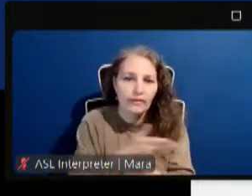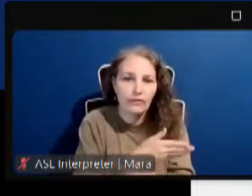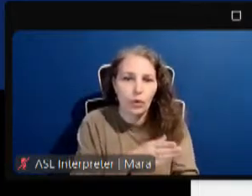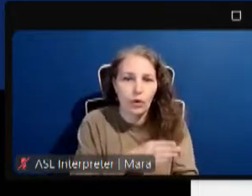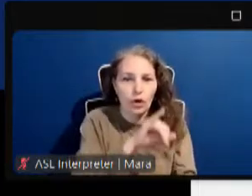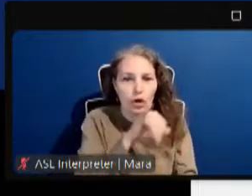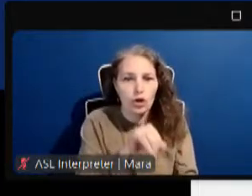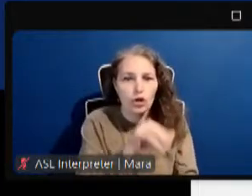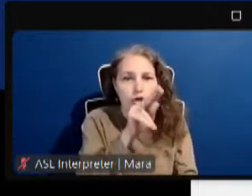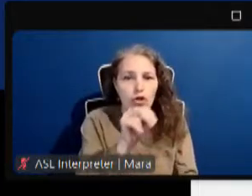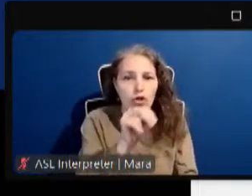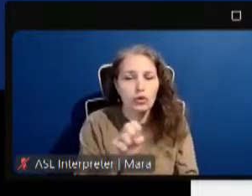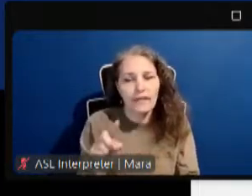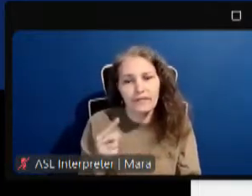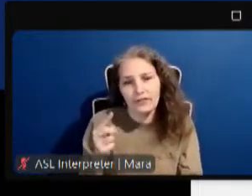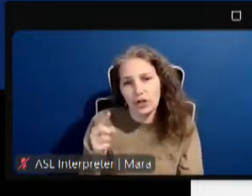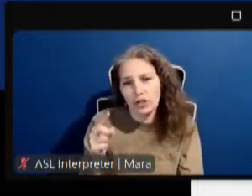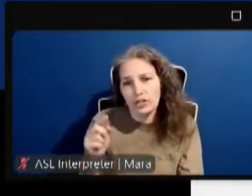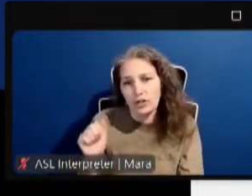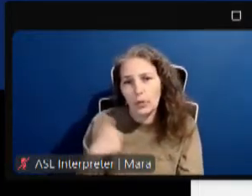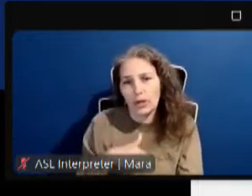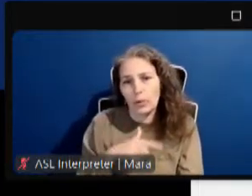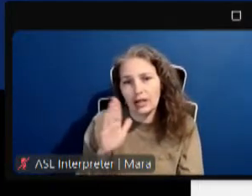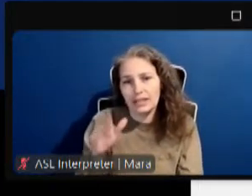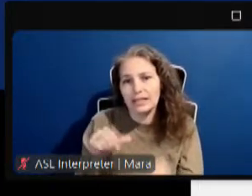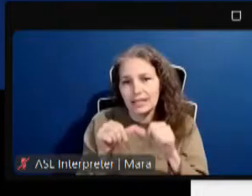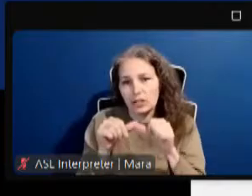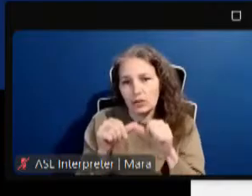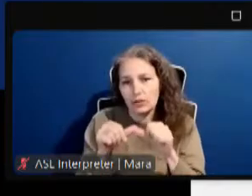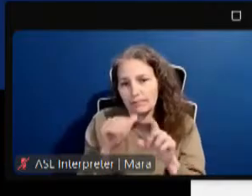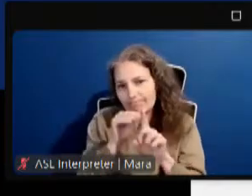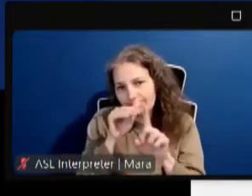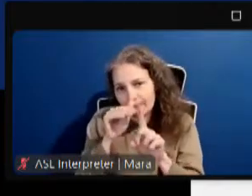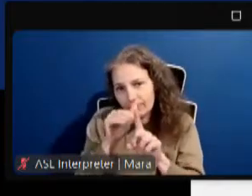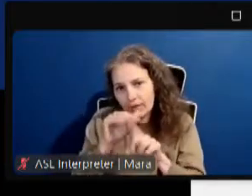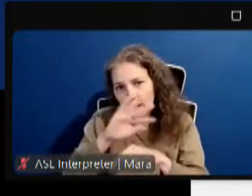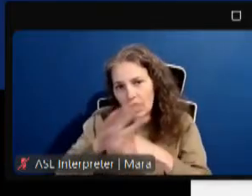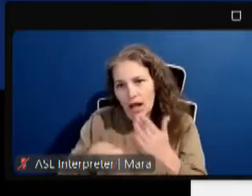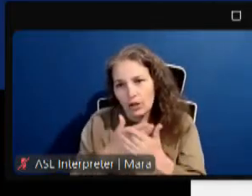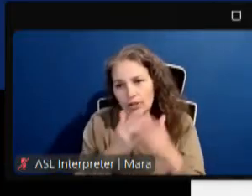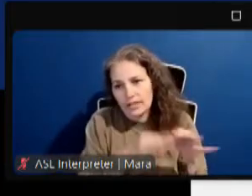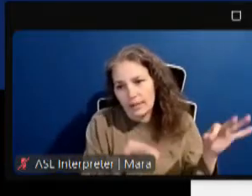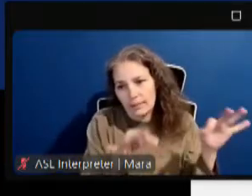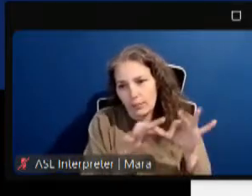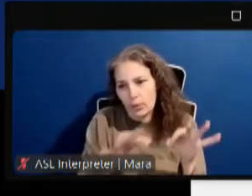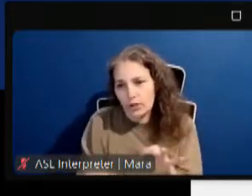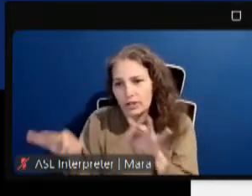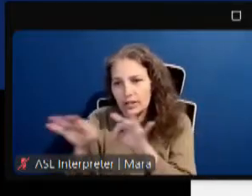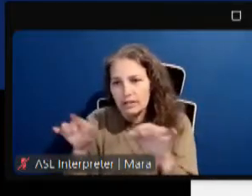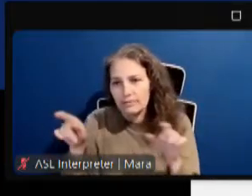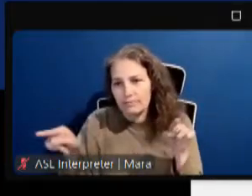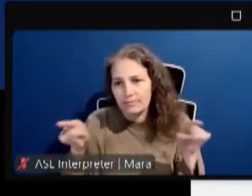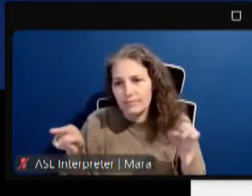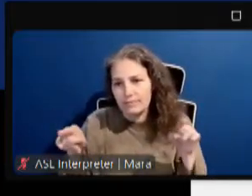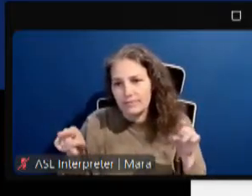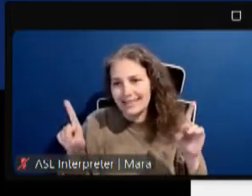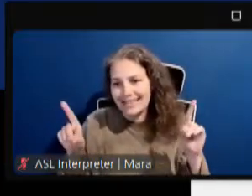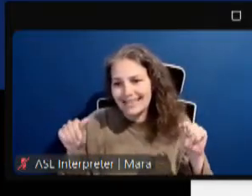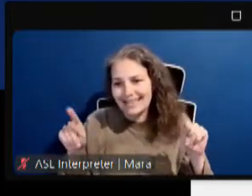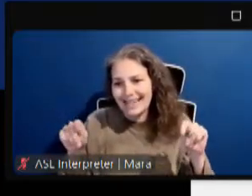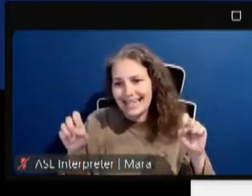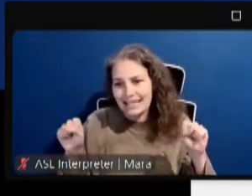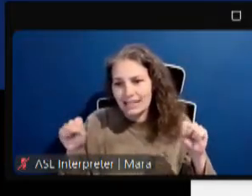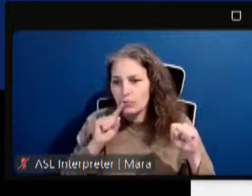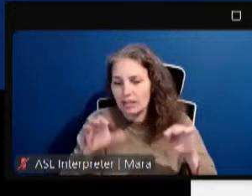to message those two milestones to make sure that everybody is aware of those two dates that are very